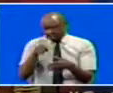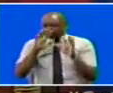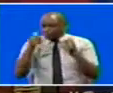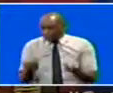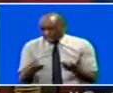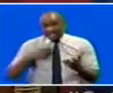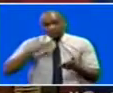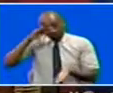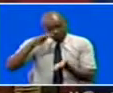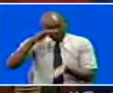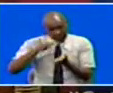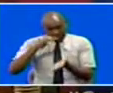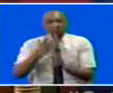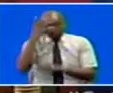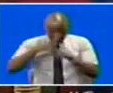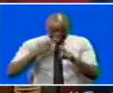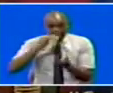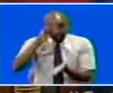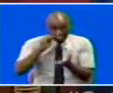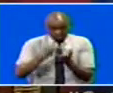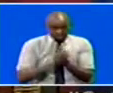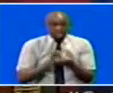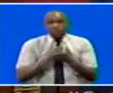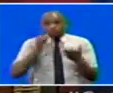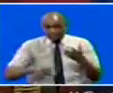under control over the last 4 years through a